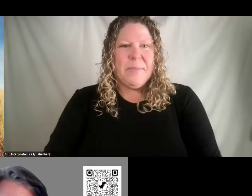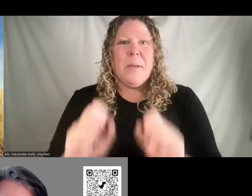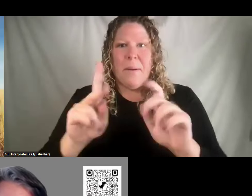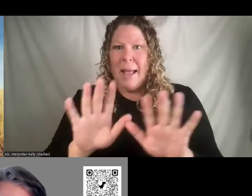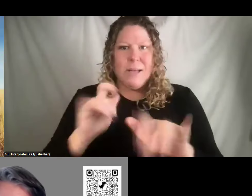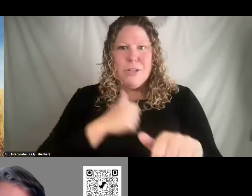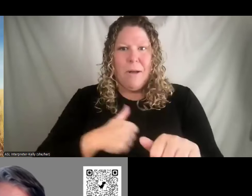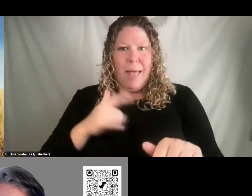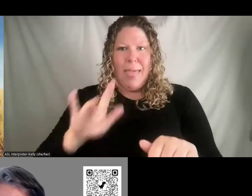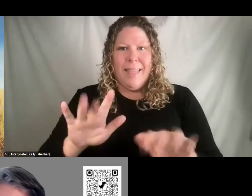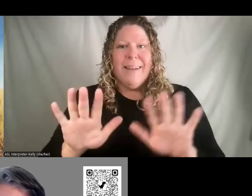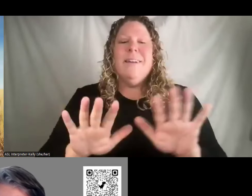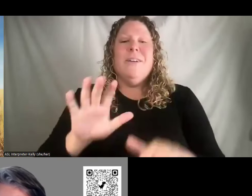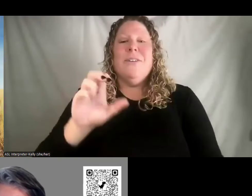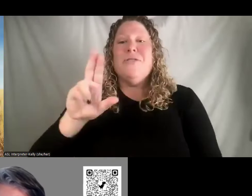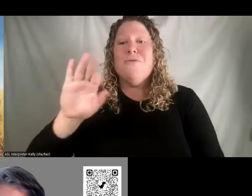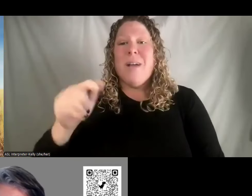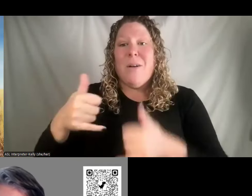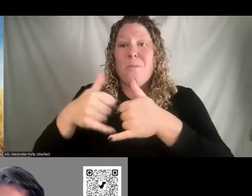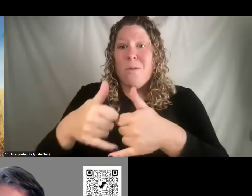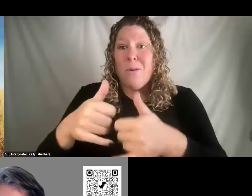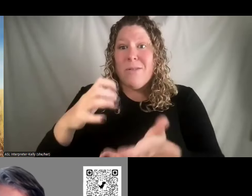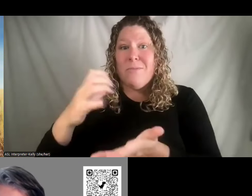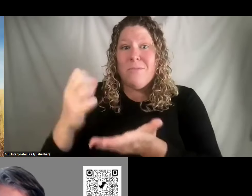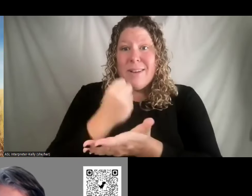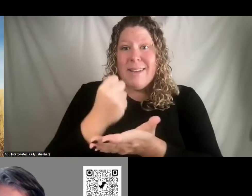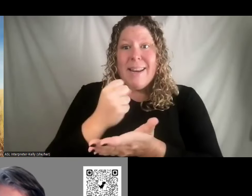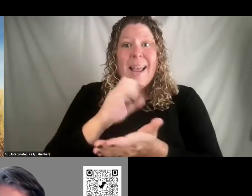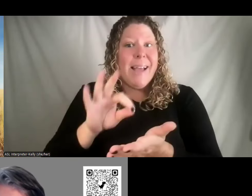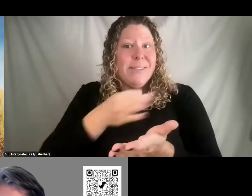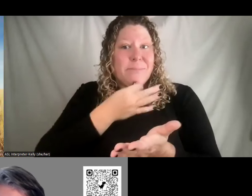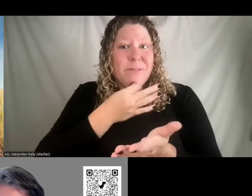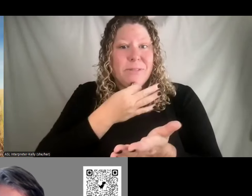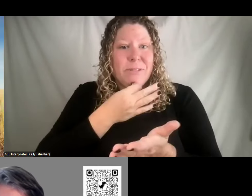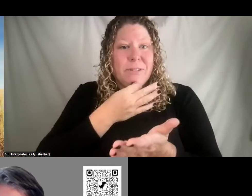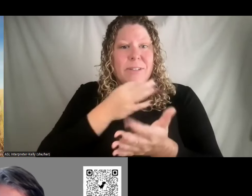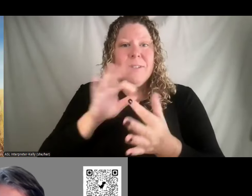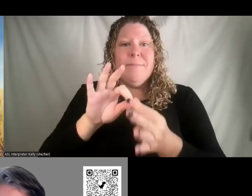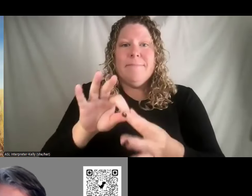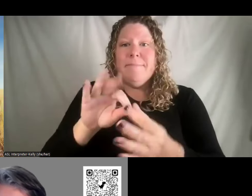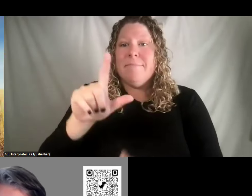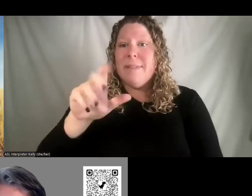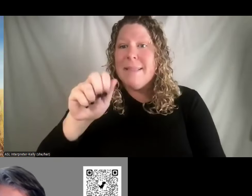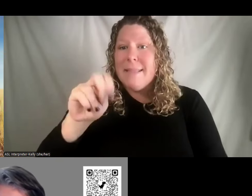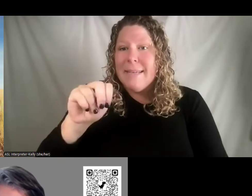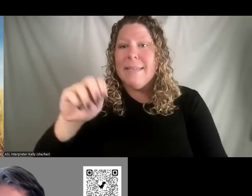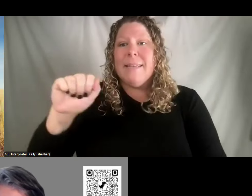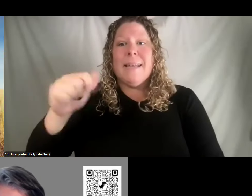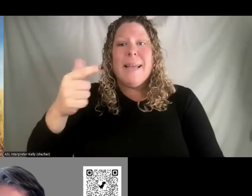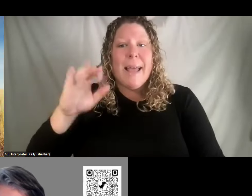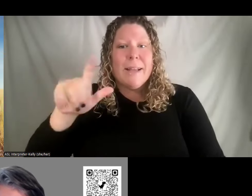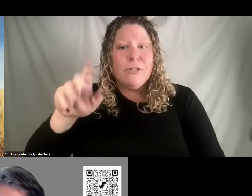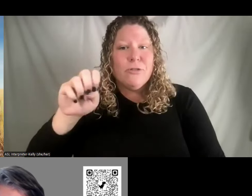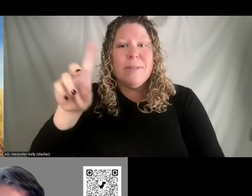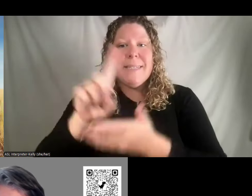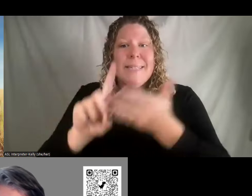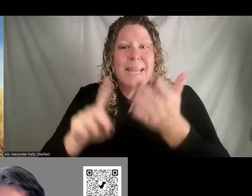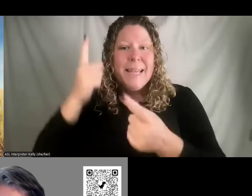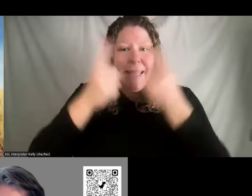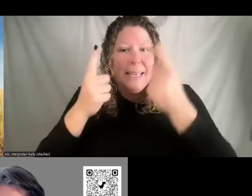right. Craig is an award-winning expert on the application of lean, agile design thinking, human